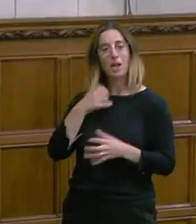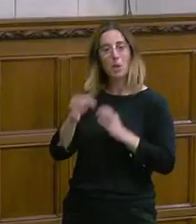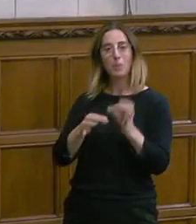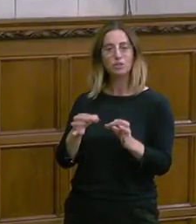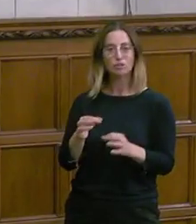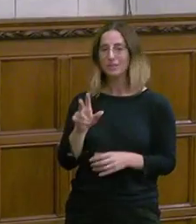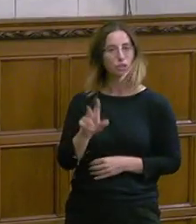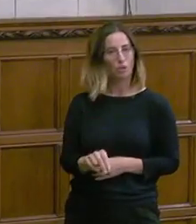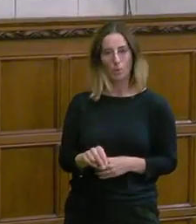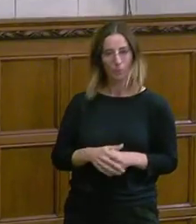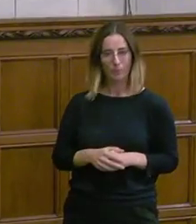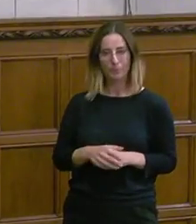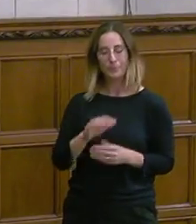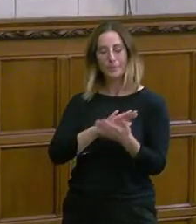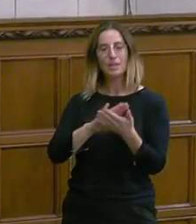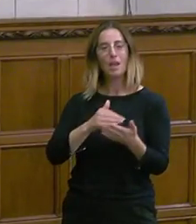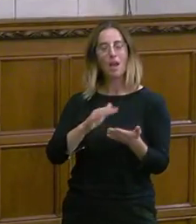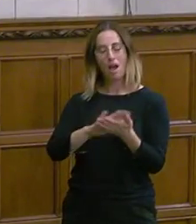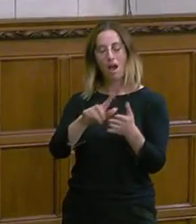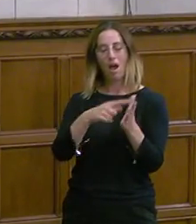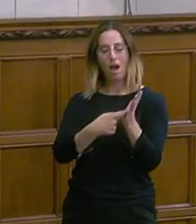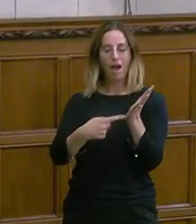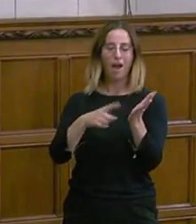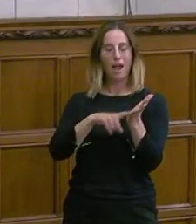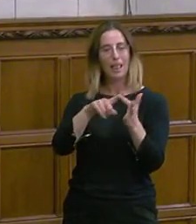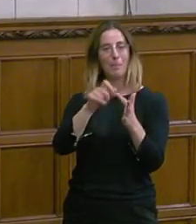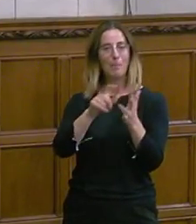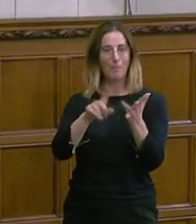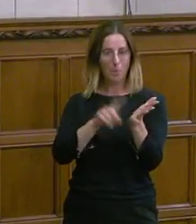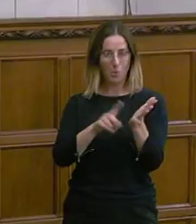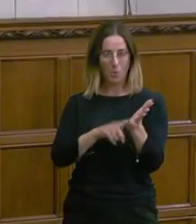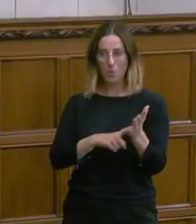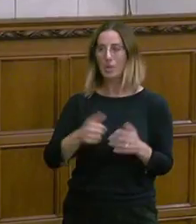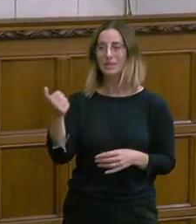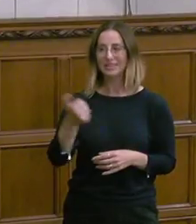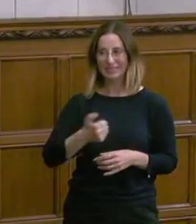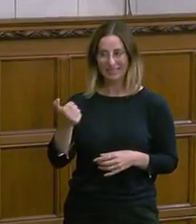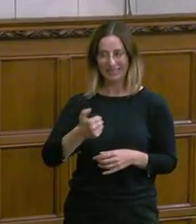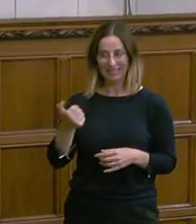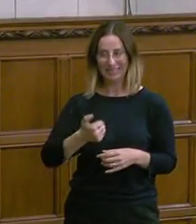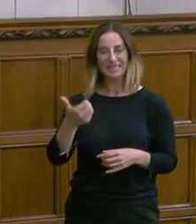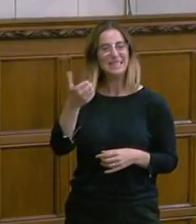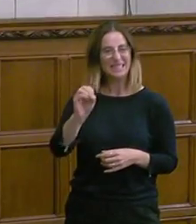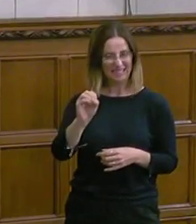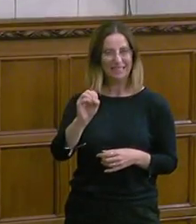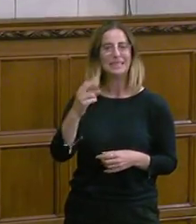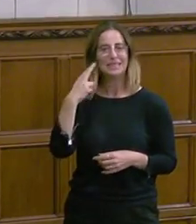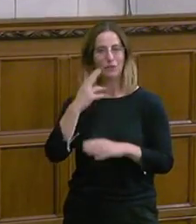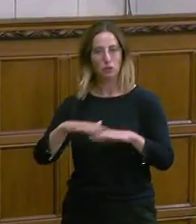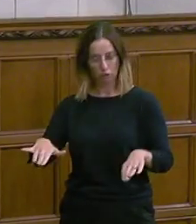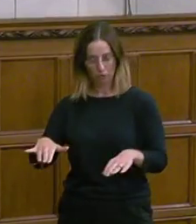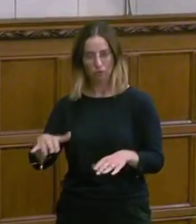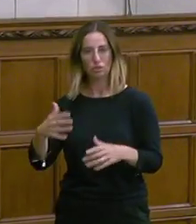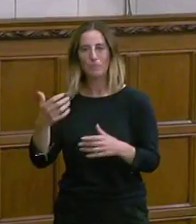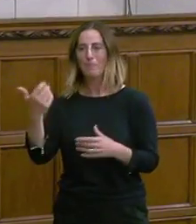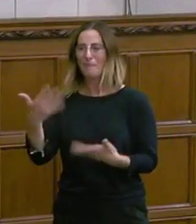Hartlepool, there are around 615 deaf children receiving support from the Specialist Educational Service for deaf students. The borough is